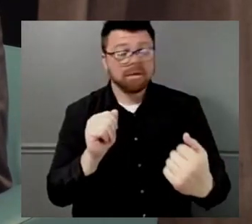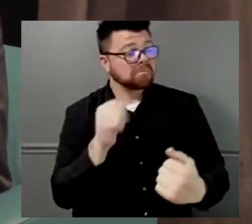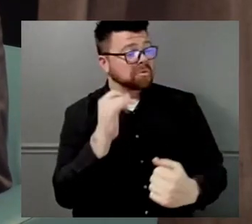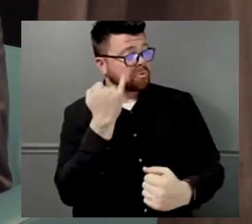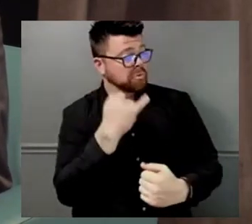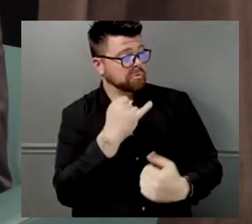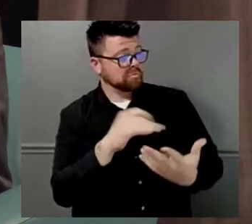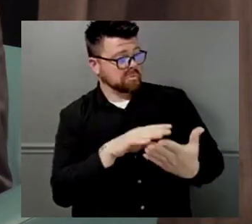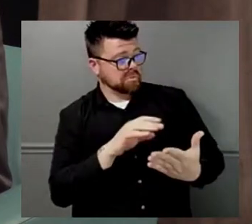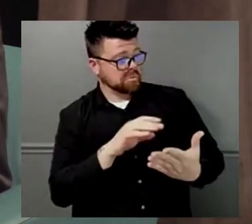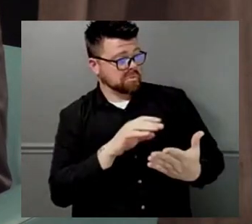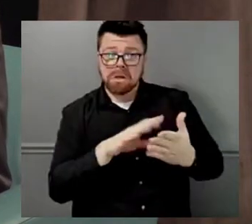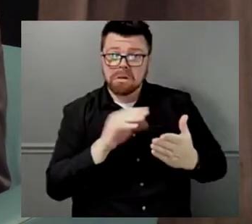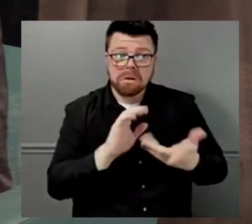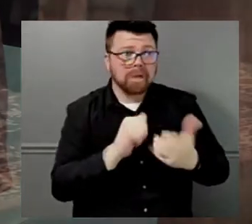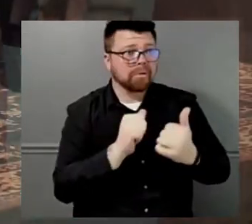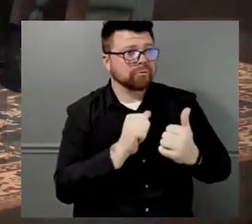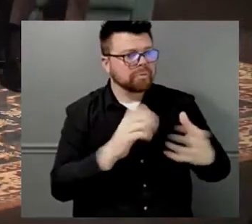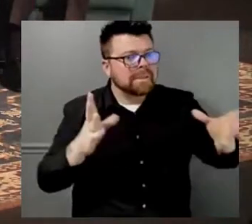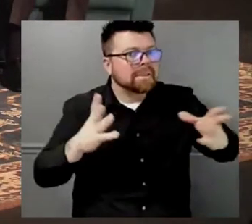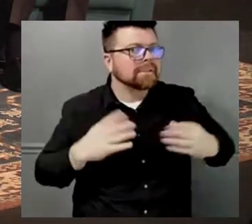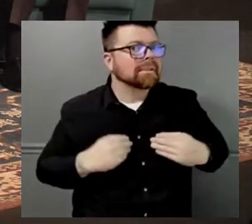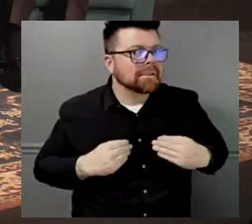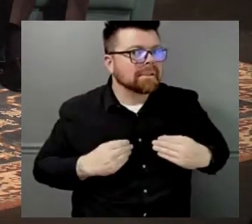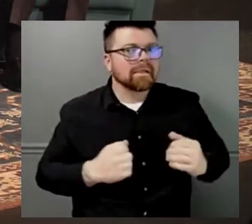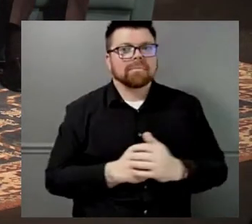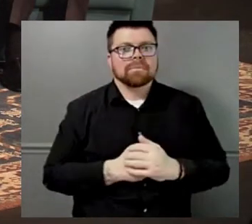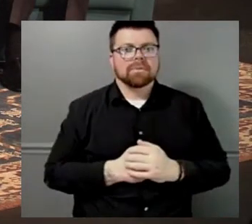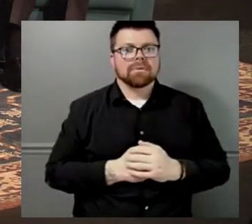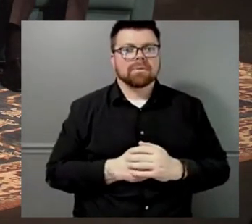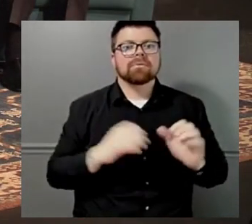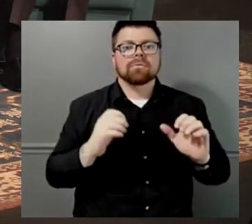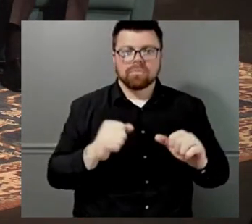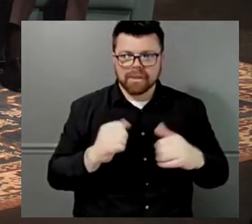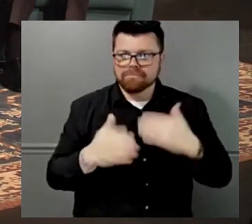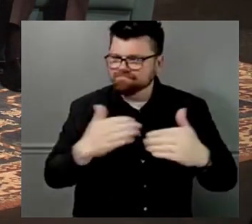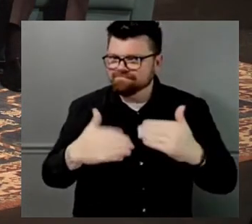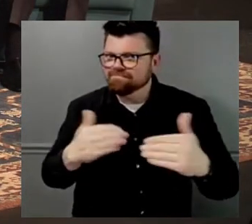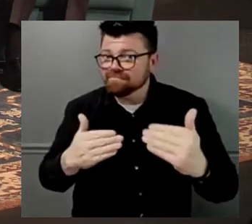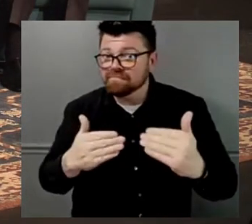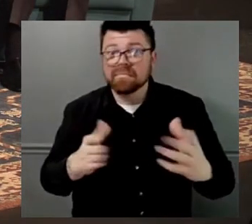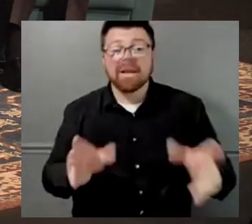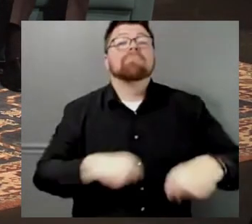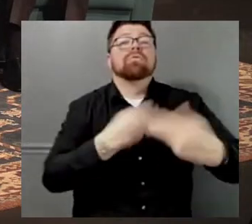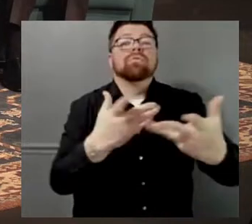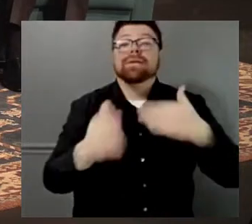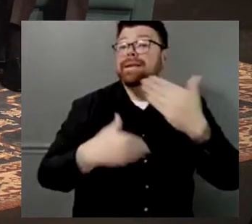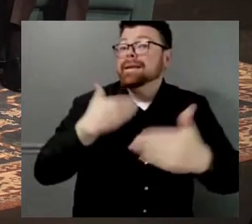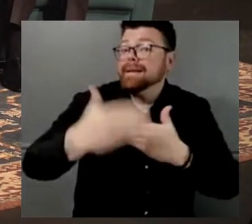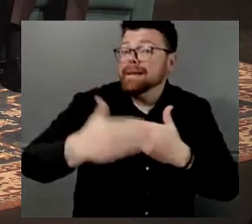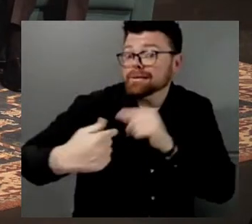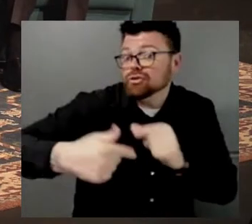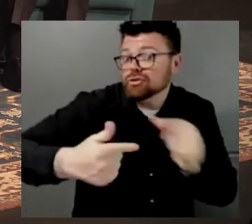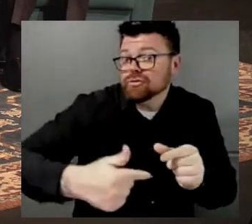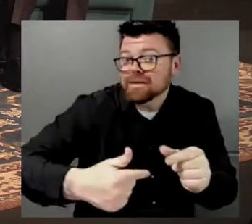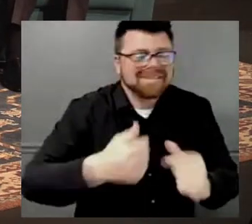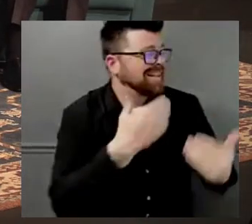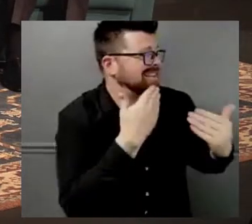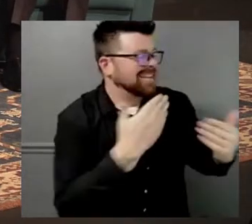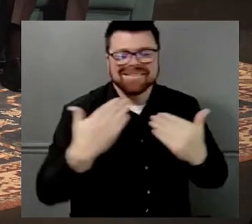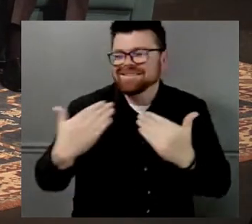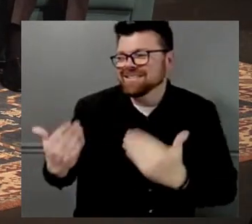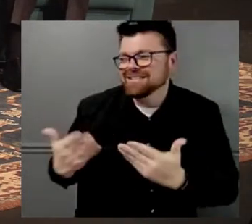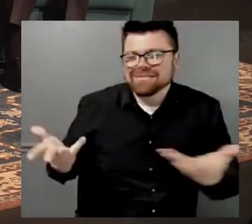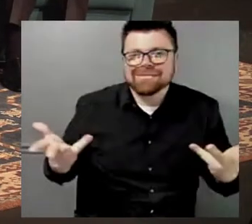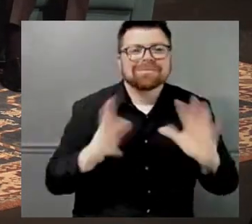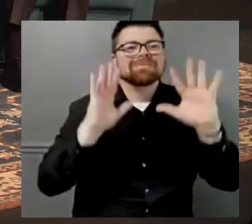great experiment in self-government one more round to go and pass it on to another generation. I want to thank our justices so much for this great